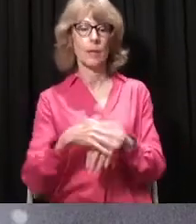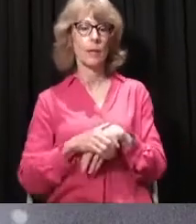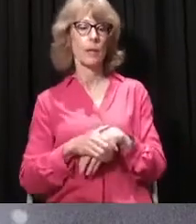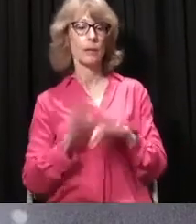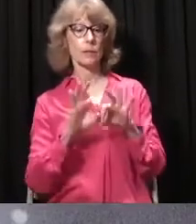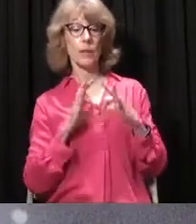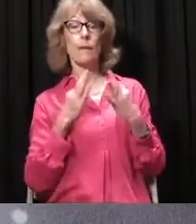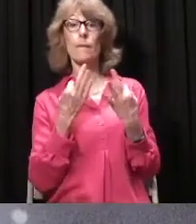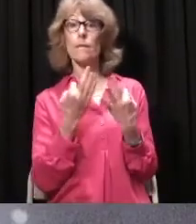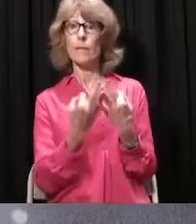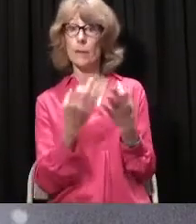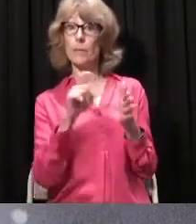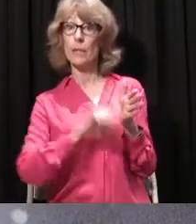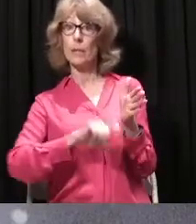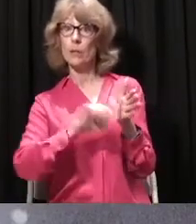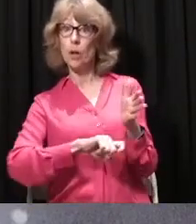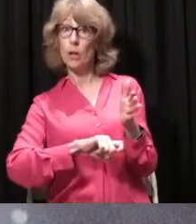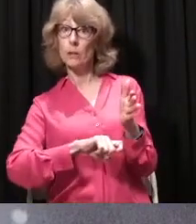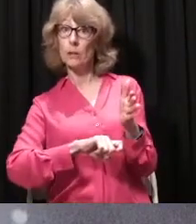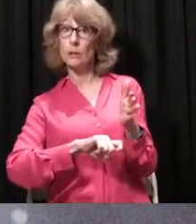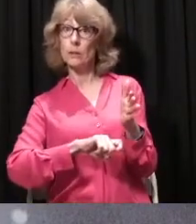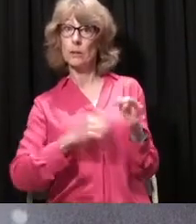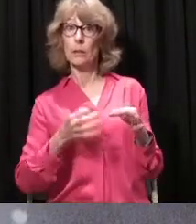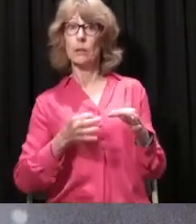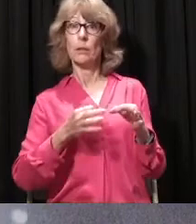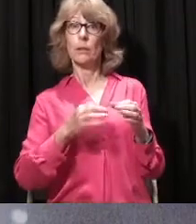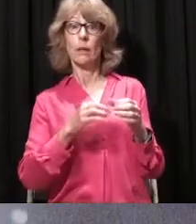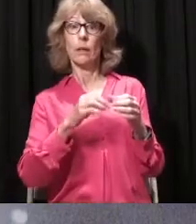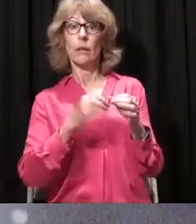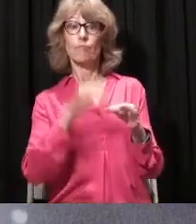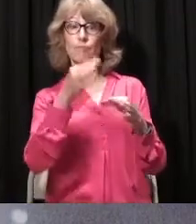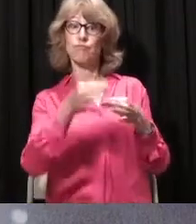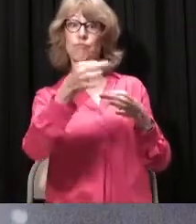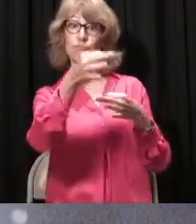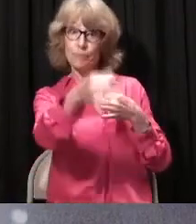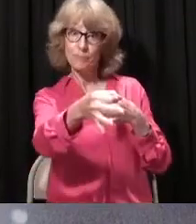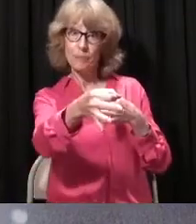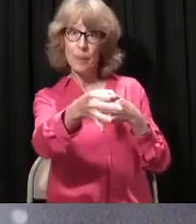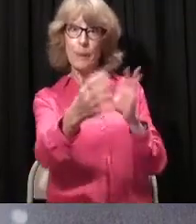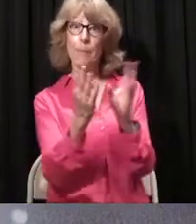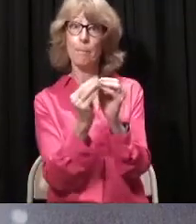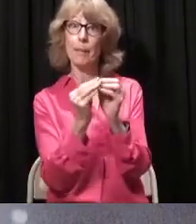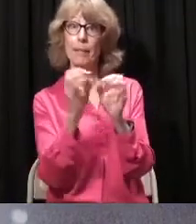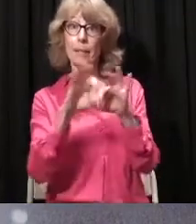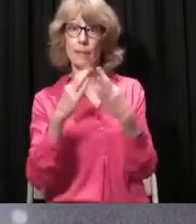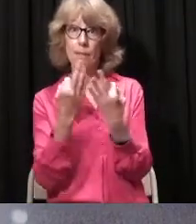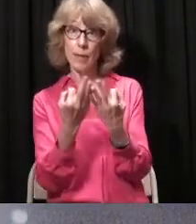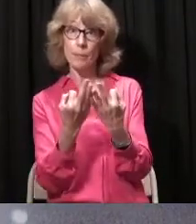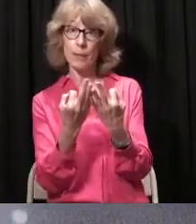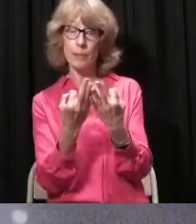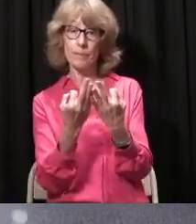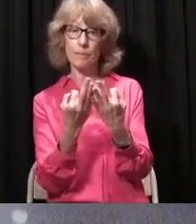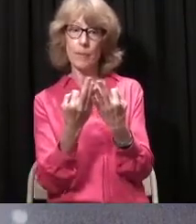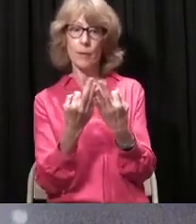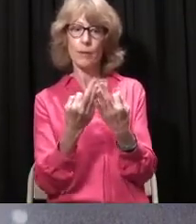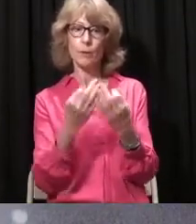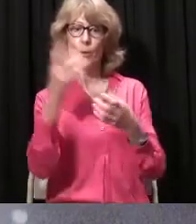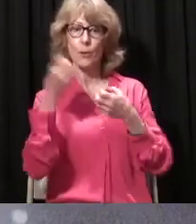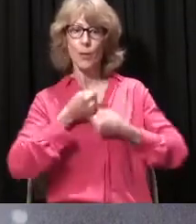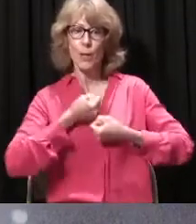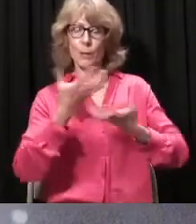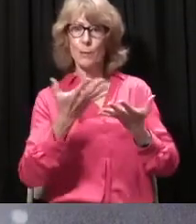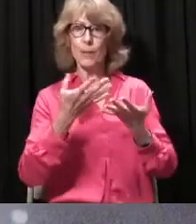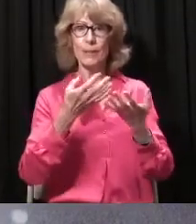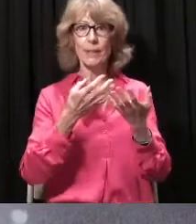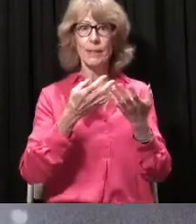delays his reunion with the people that he loves. So there is a cost in expressed gratitude. But this guy, he somehow